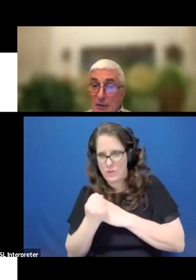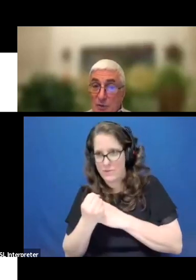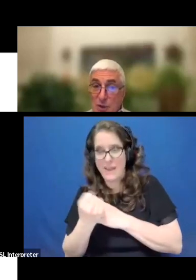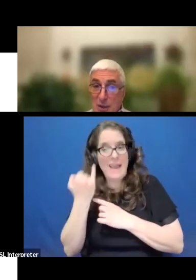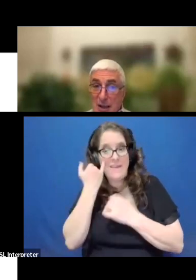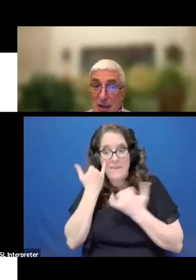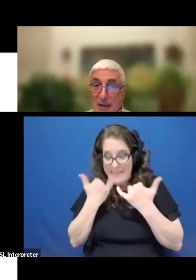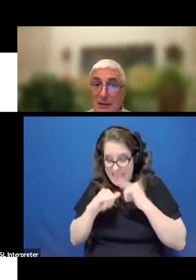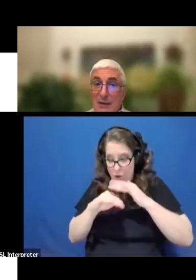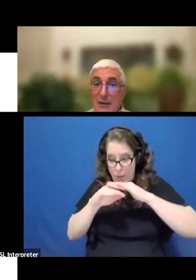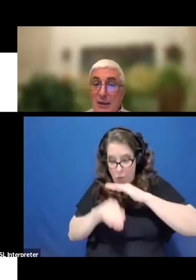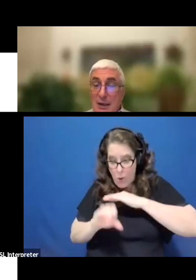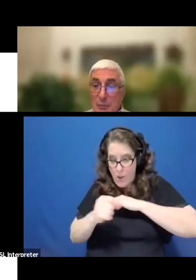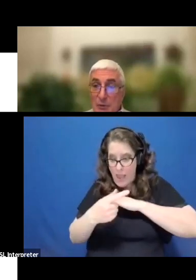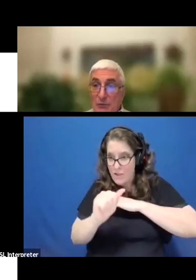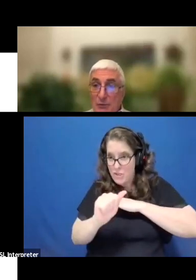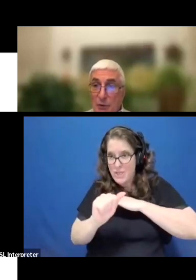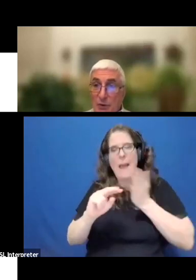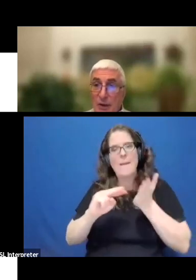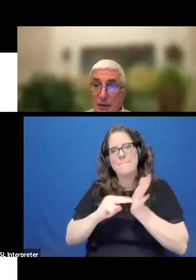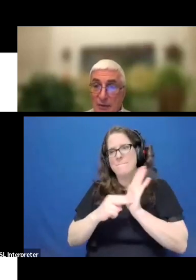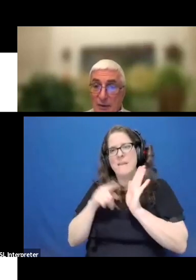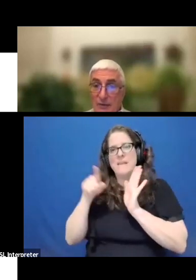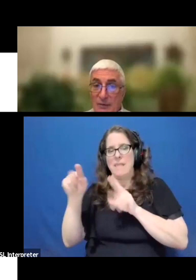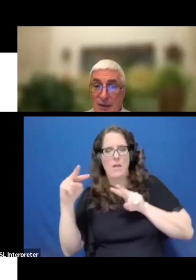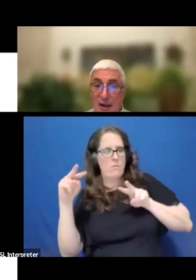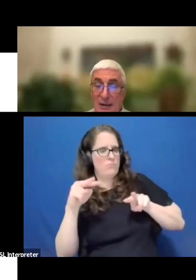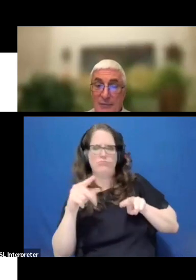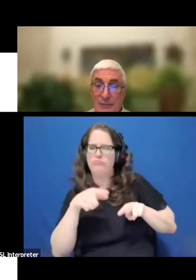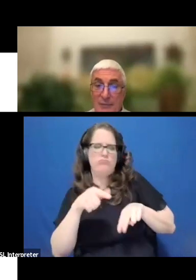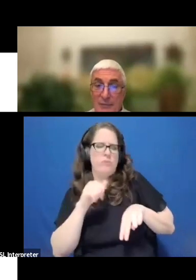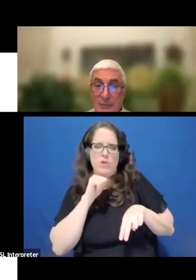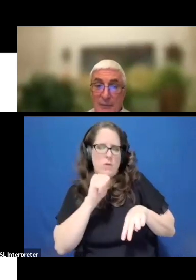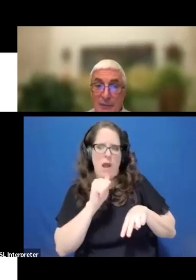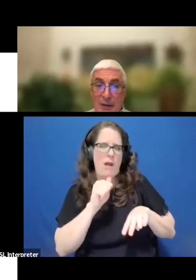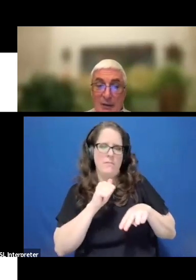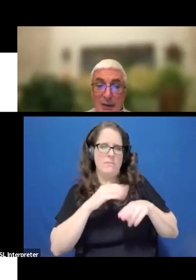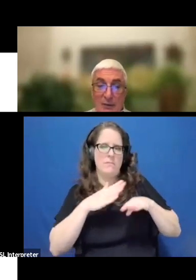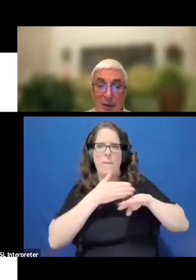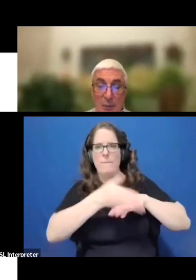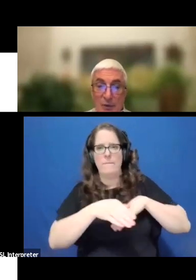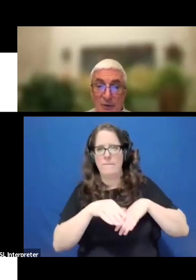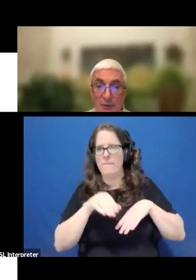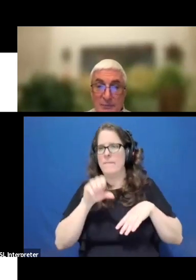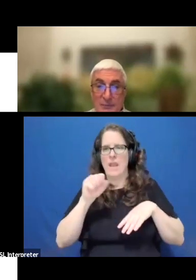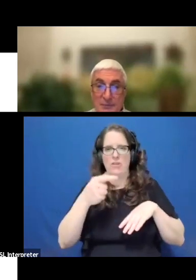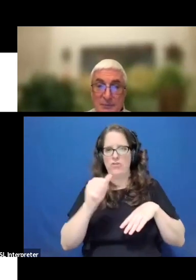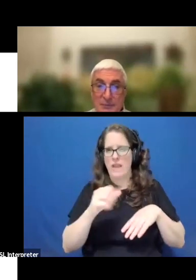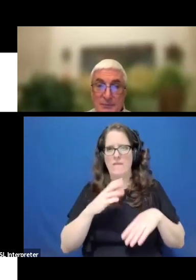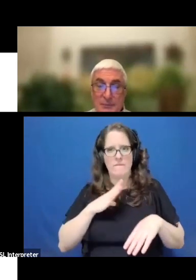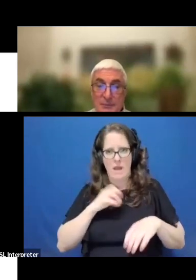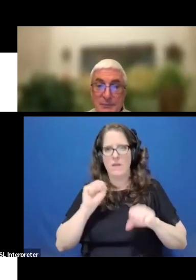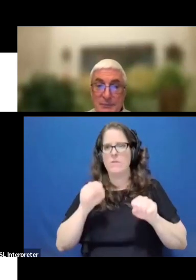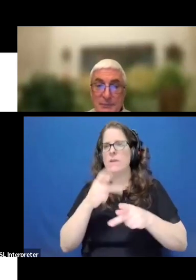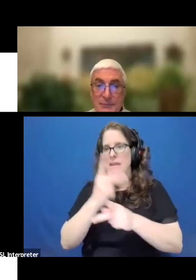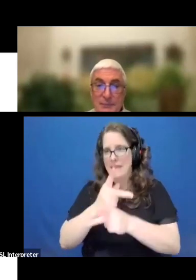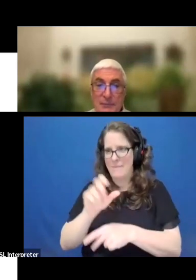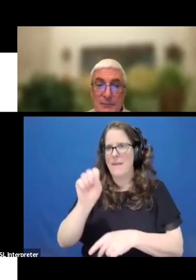doing SGA and can keep your full SSDI. Next slide, please.